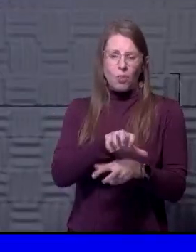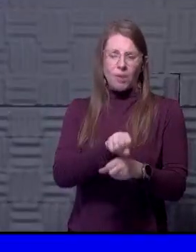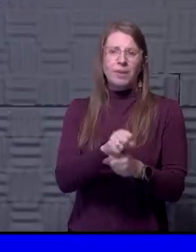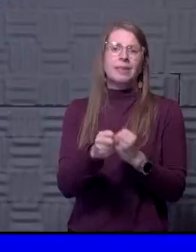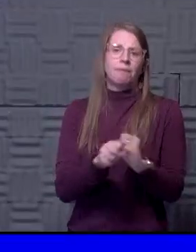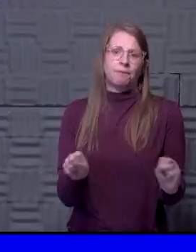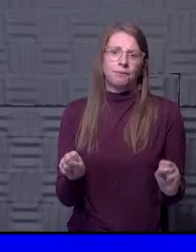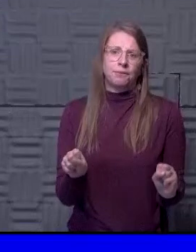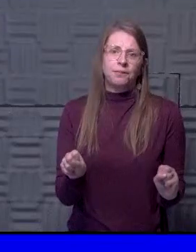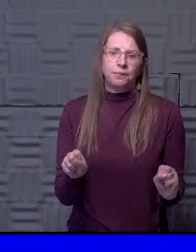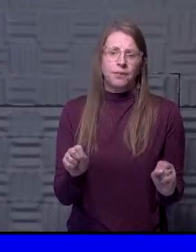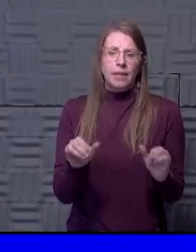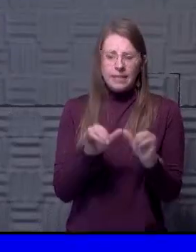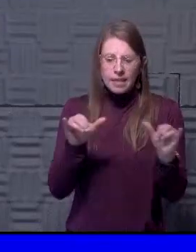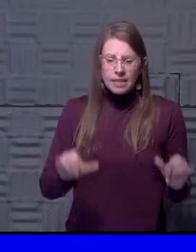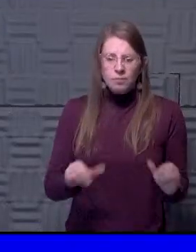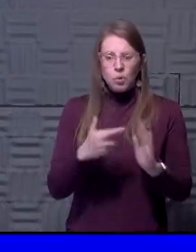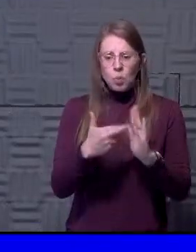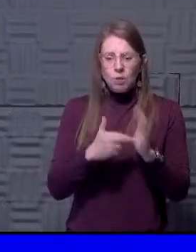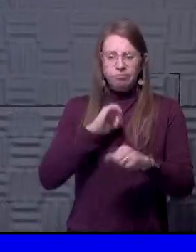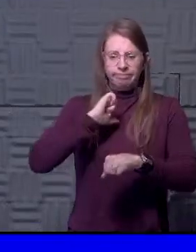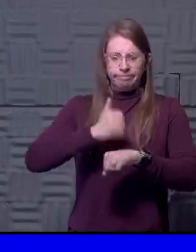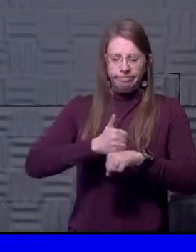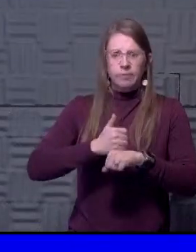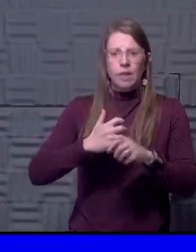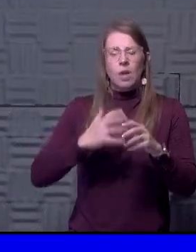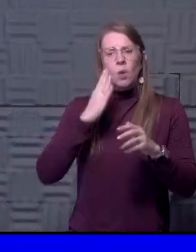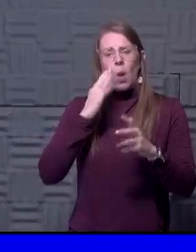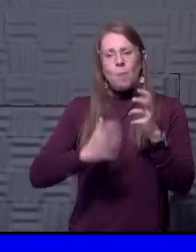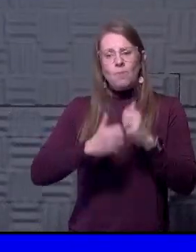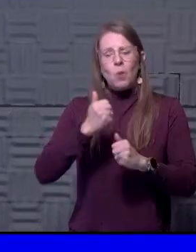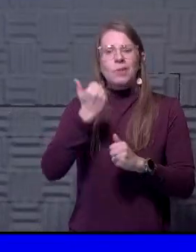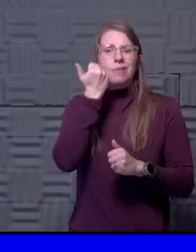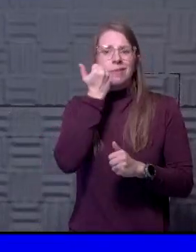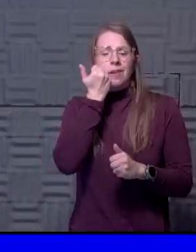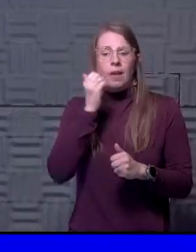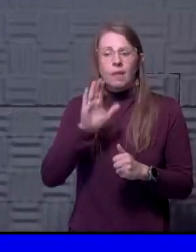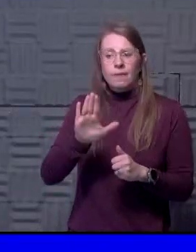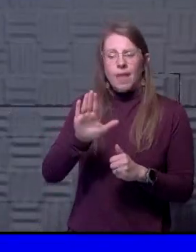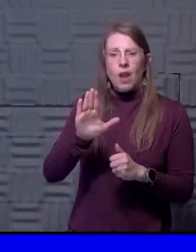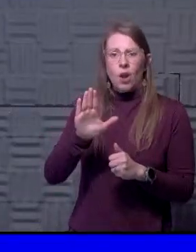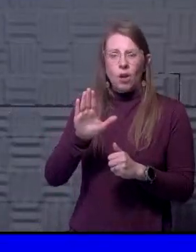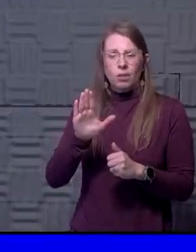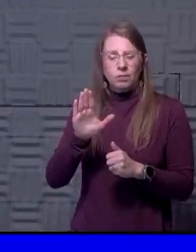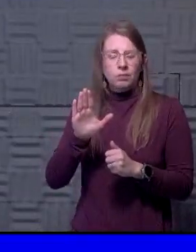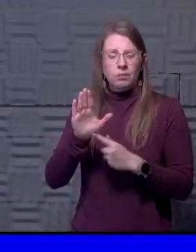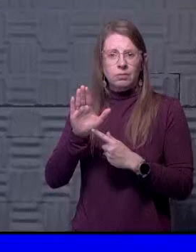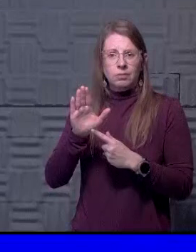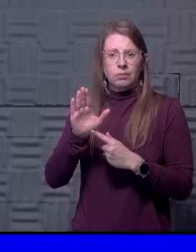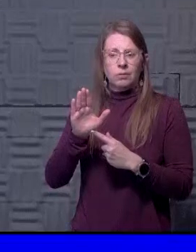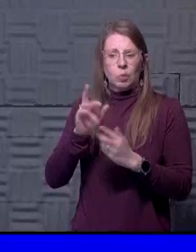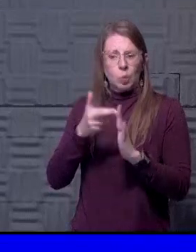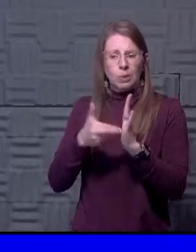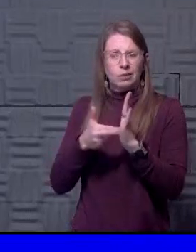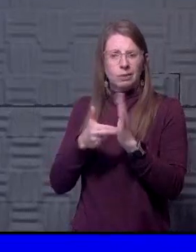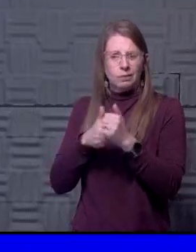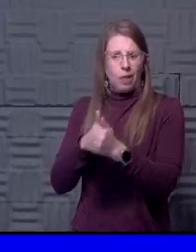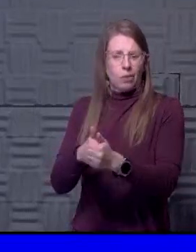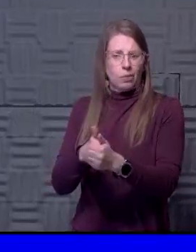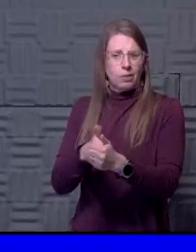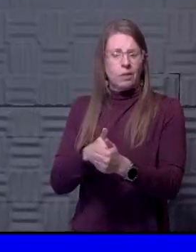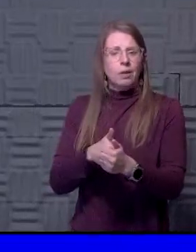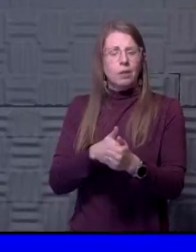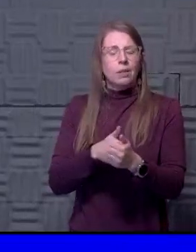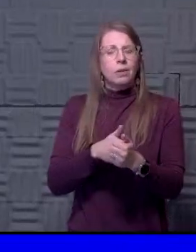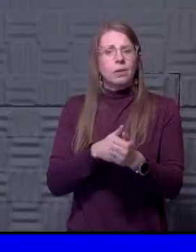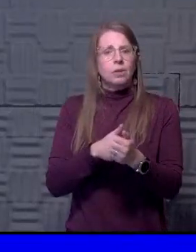safe. There have been systems, protocols in place. We know that most dentists, they have their industry guidance. So going to those places, you need to do that. You need to keep up